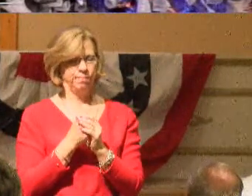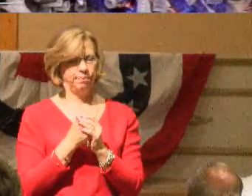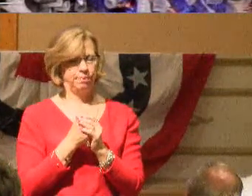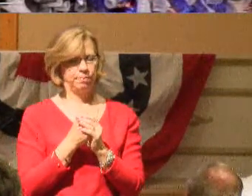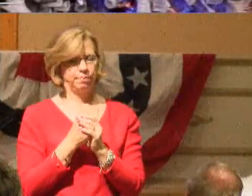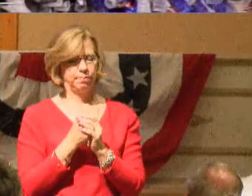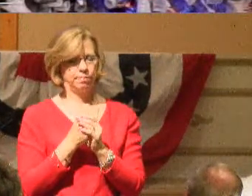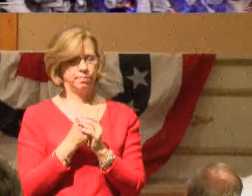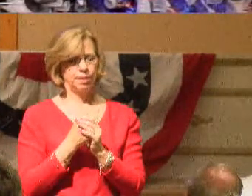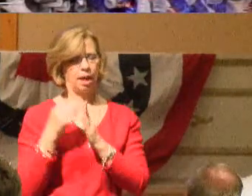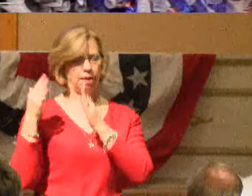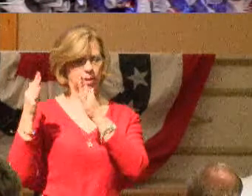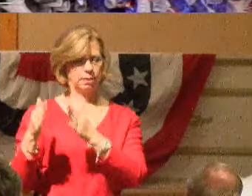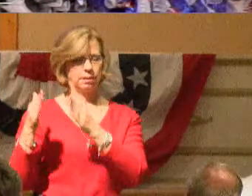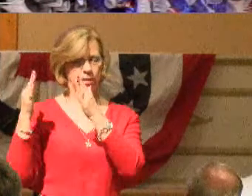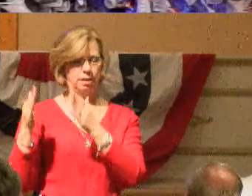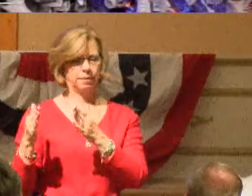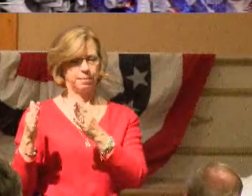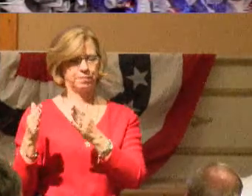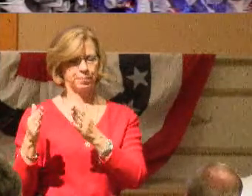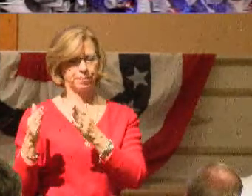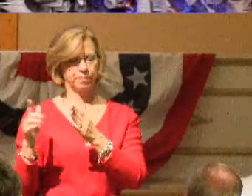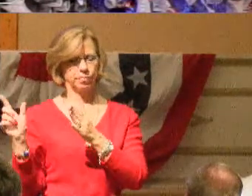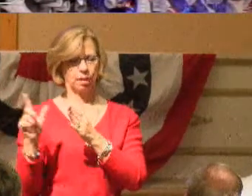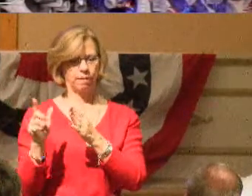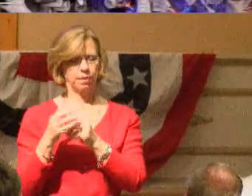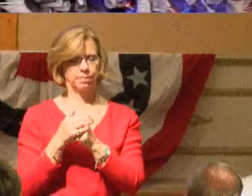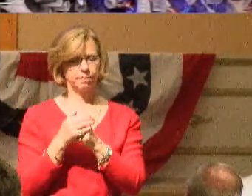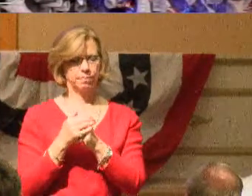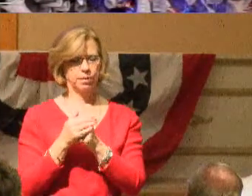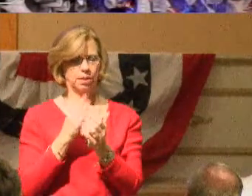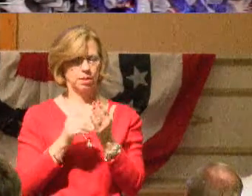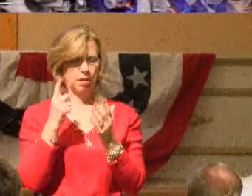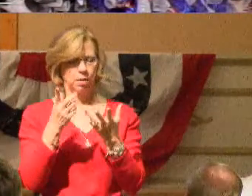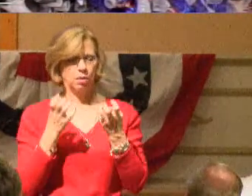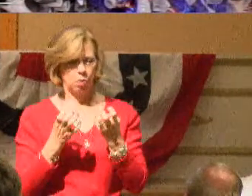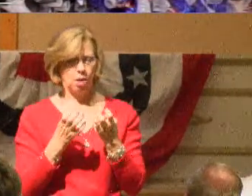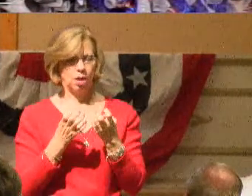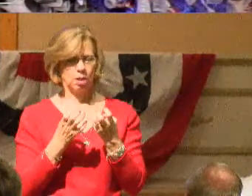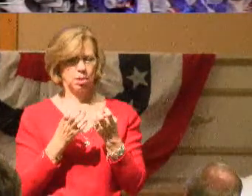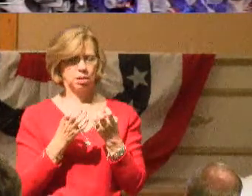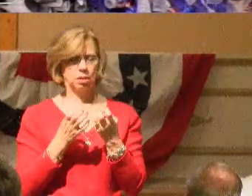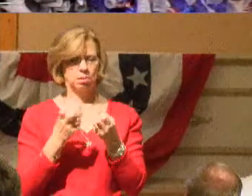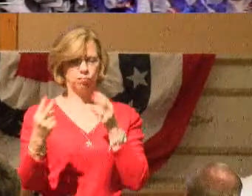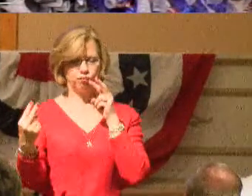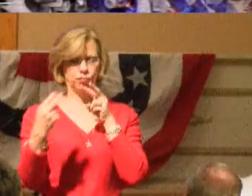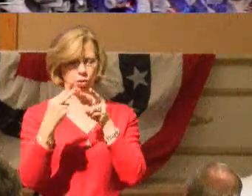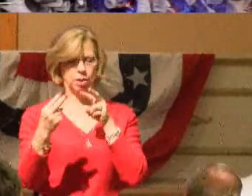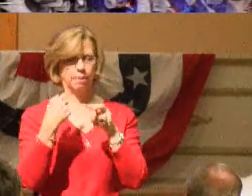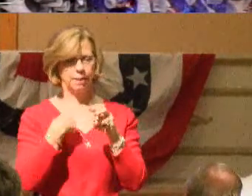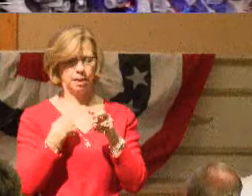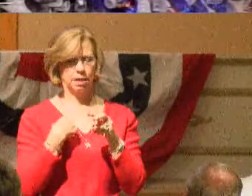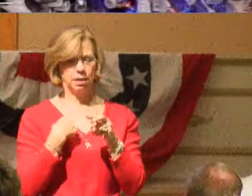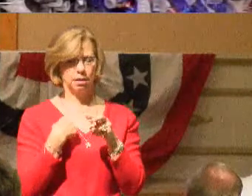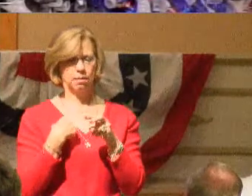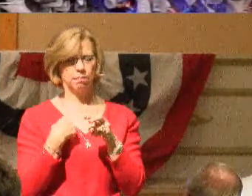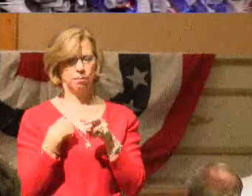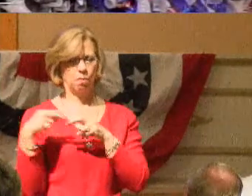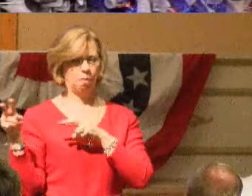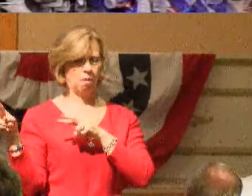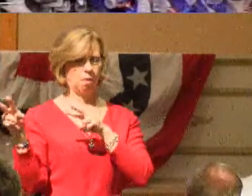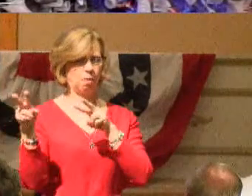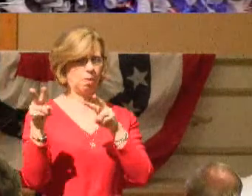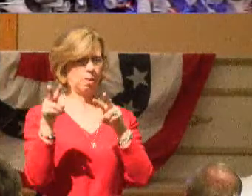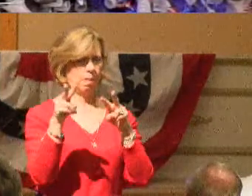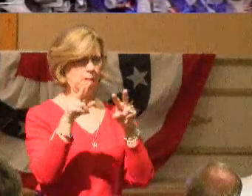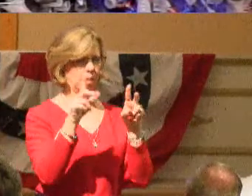The second middle section, just right here in front of me to my left. Anyone at all, I don't know Jesus. All across the building,